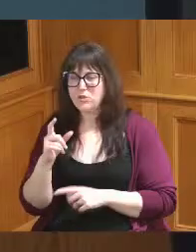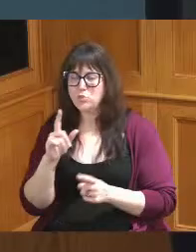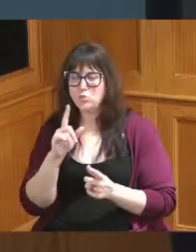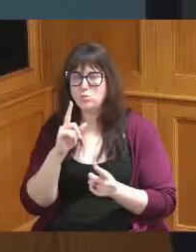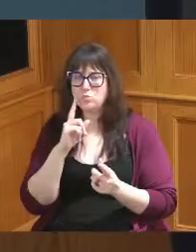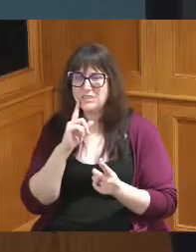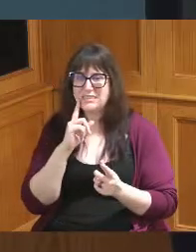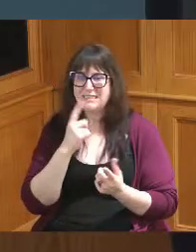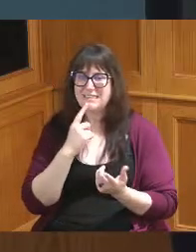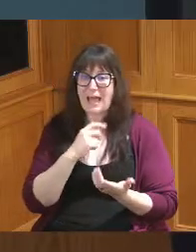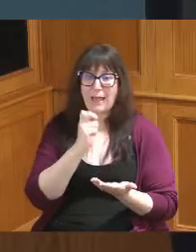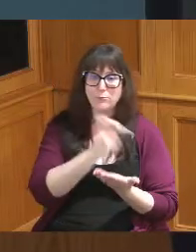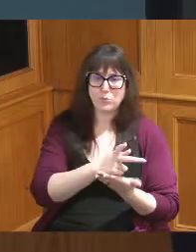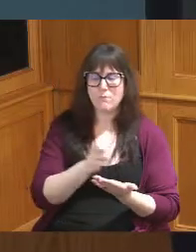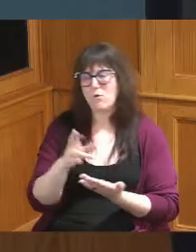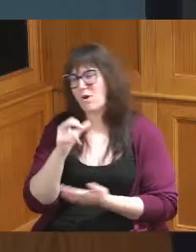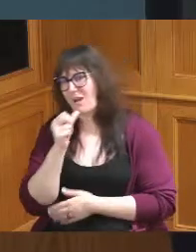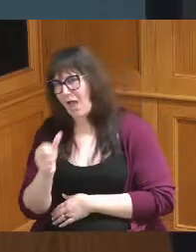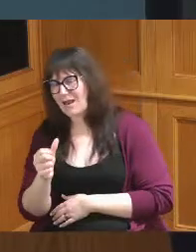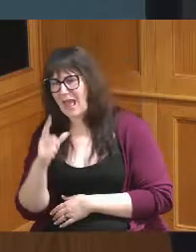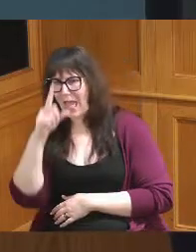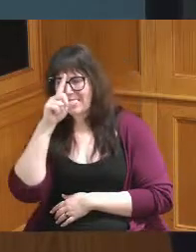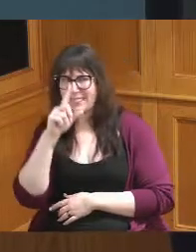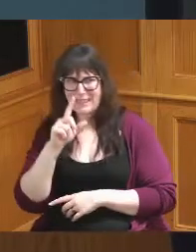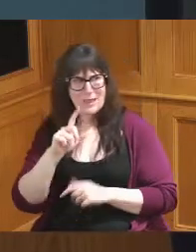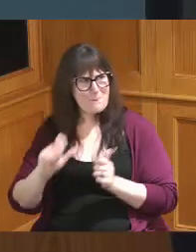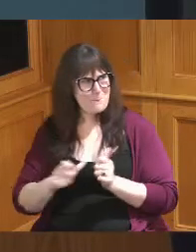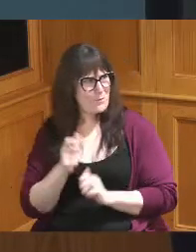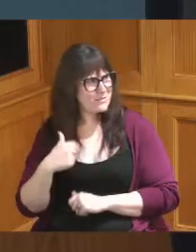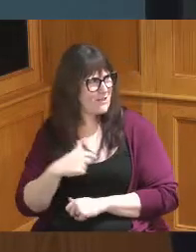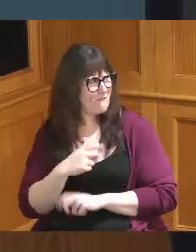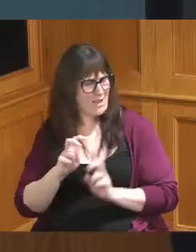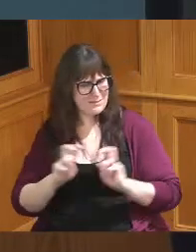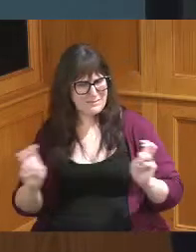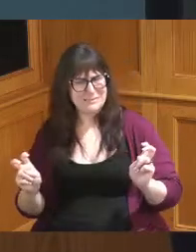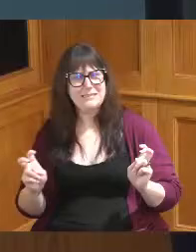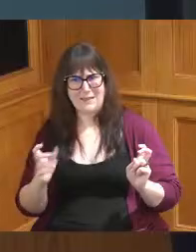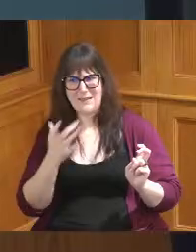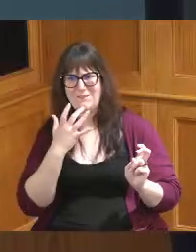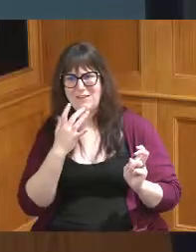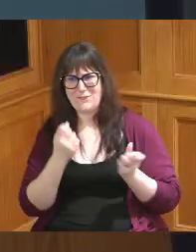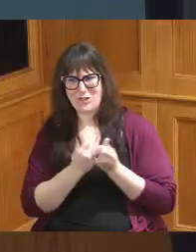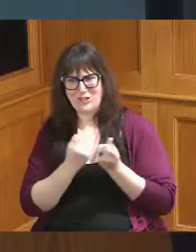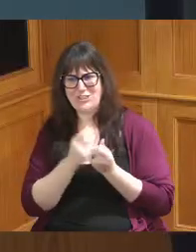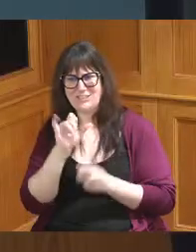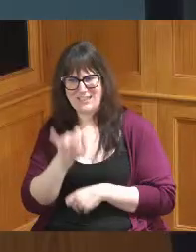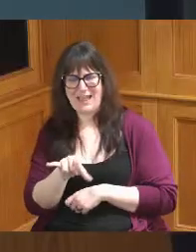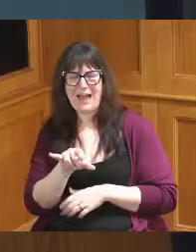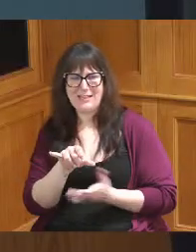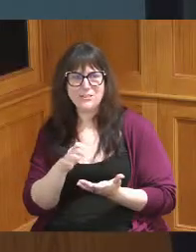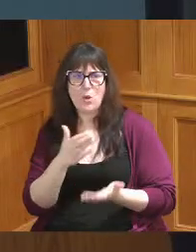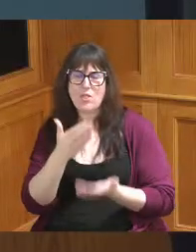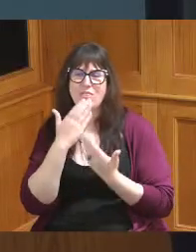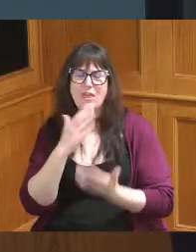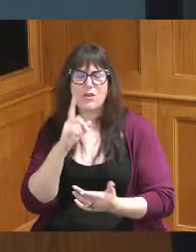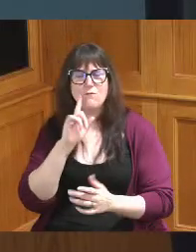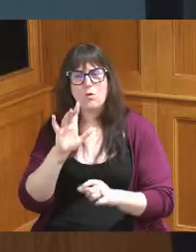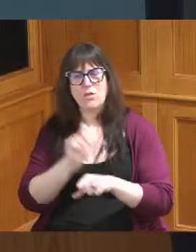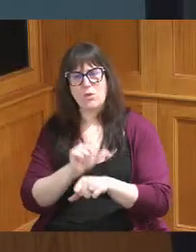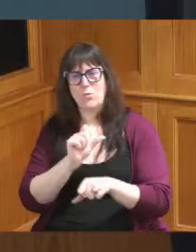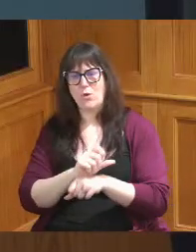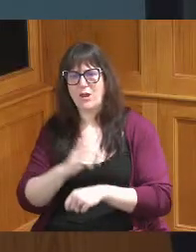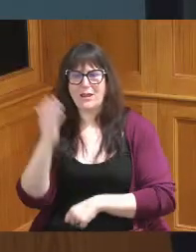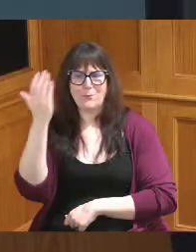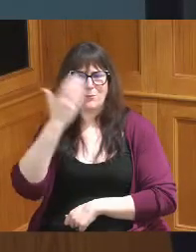feel like you've at least got the majority sitting here in favor of the policy. So thank you so much, all of you, for working on this, for bringing